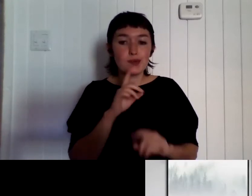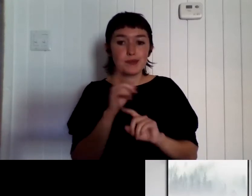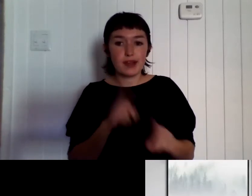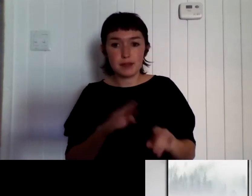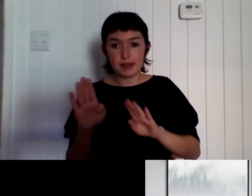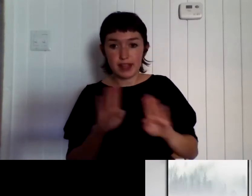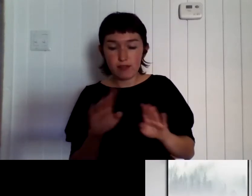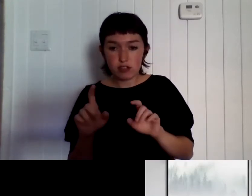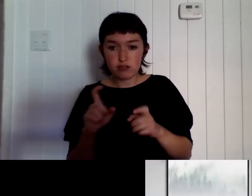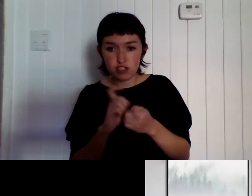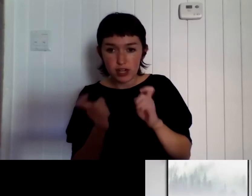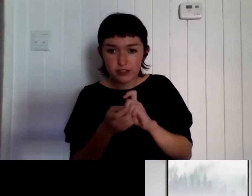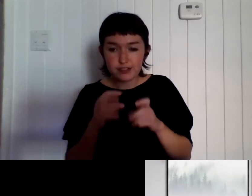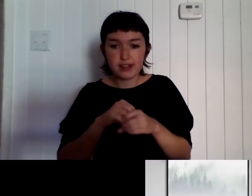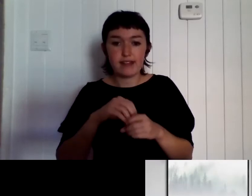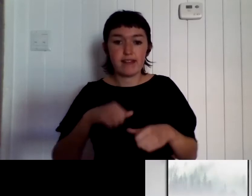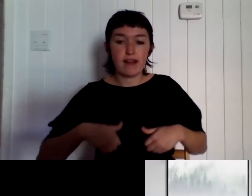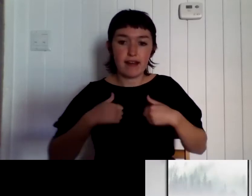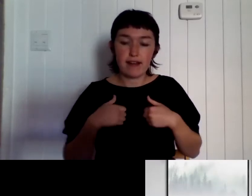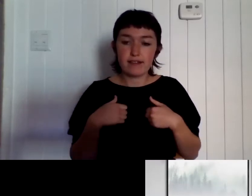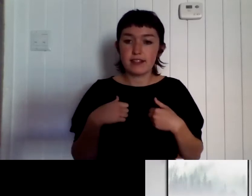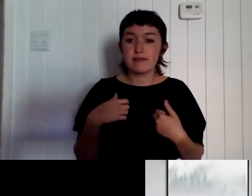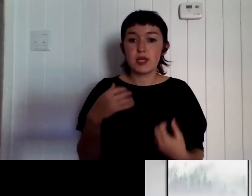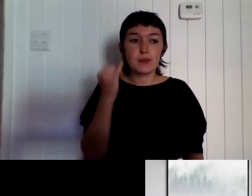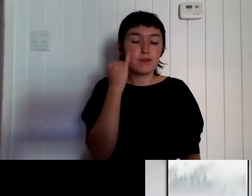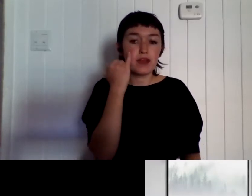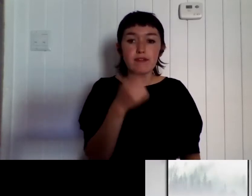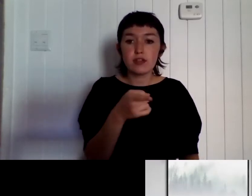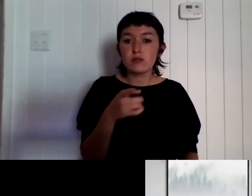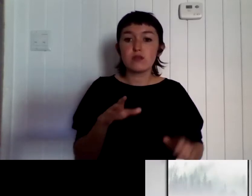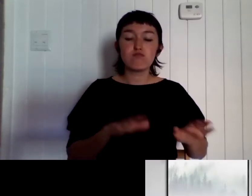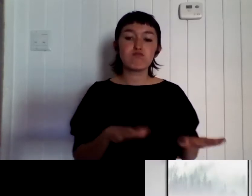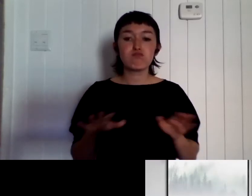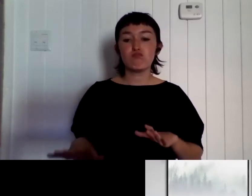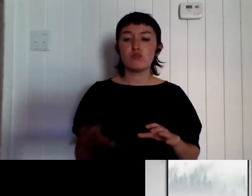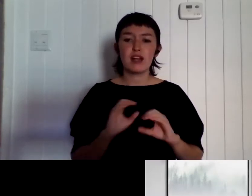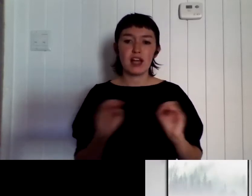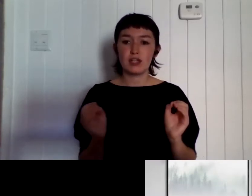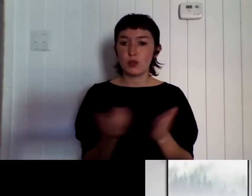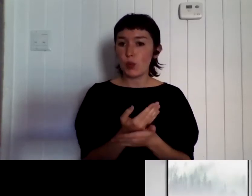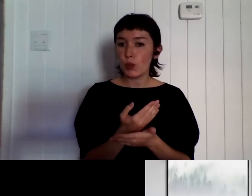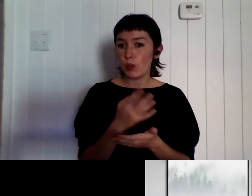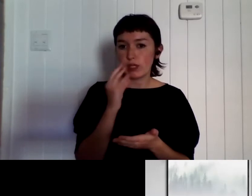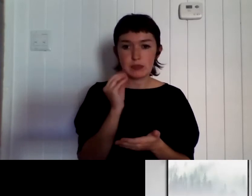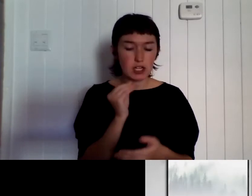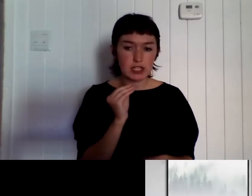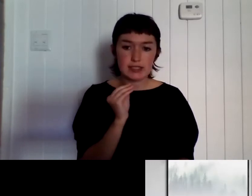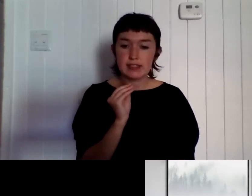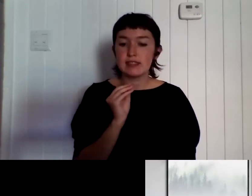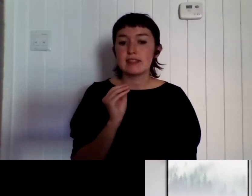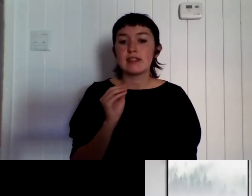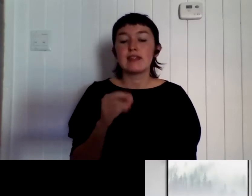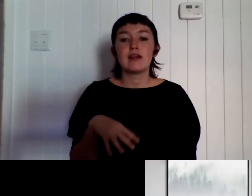you just started going with the flow and didn't do anything new, your brain is not going to suddenly become totally smooth